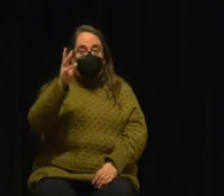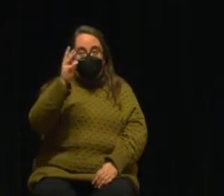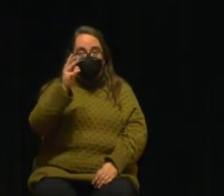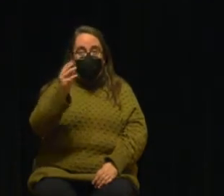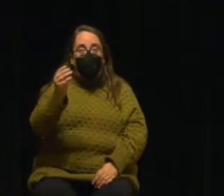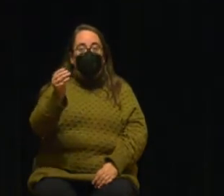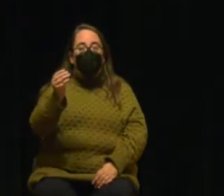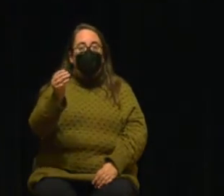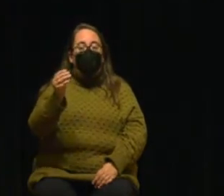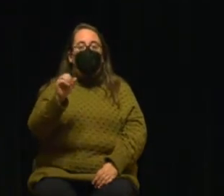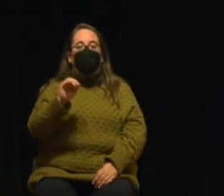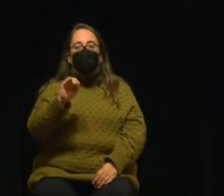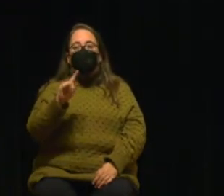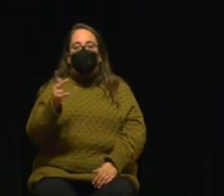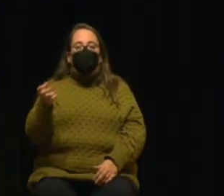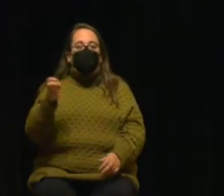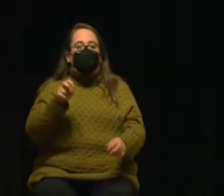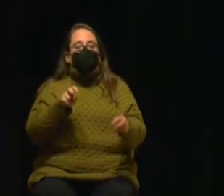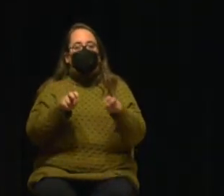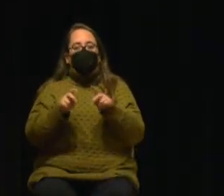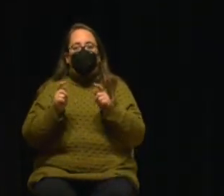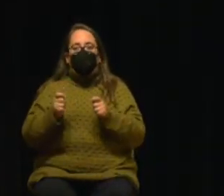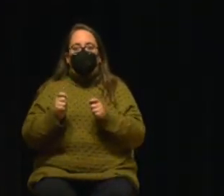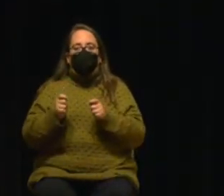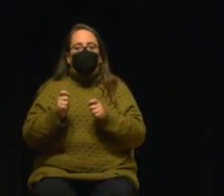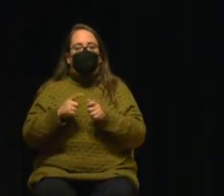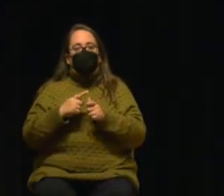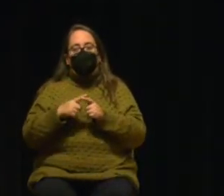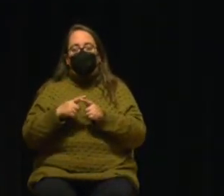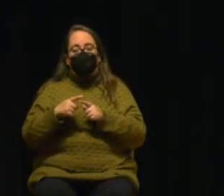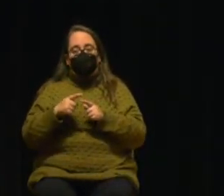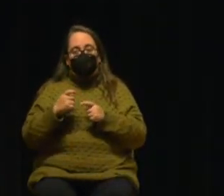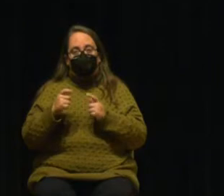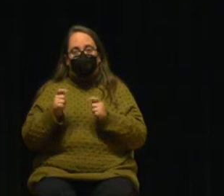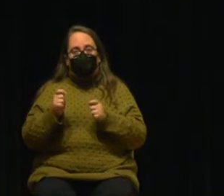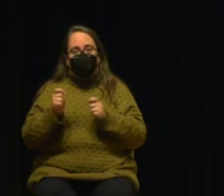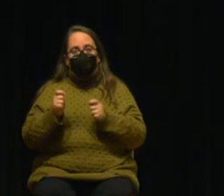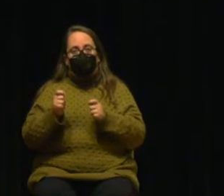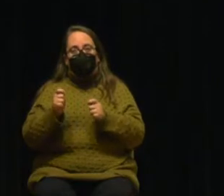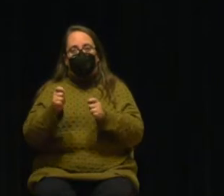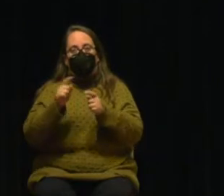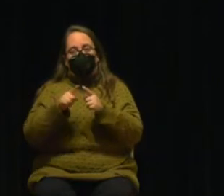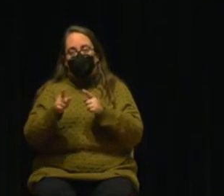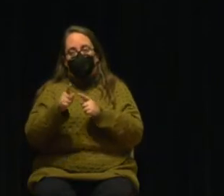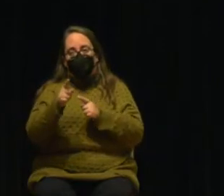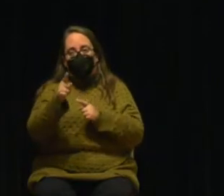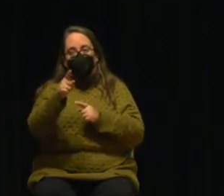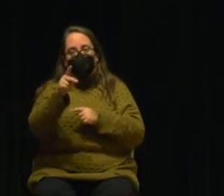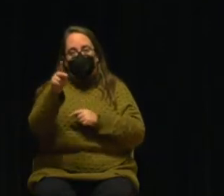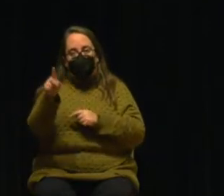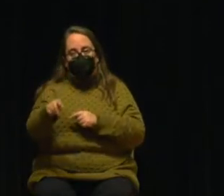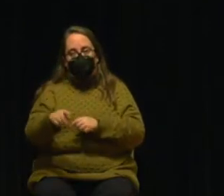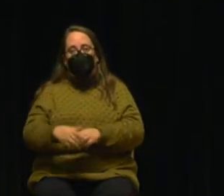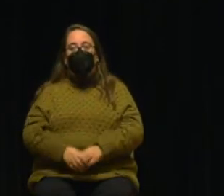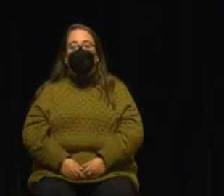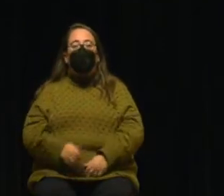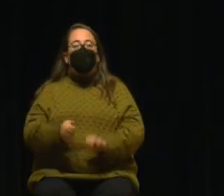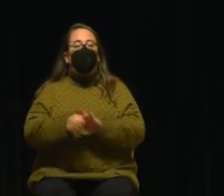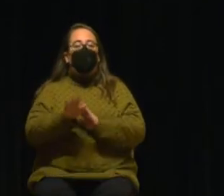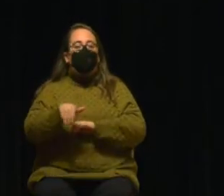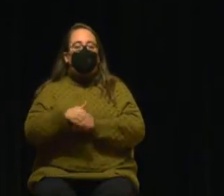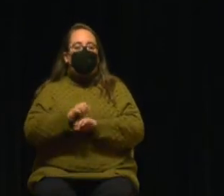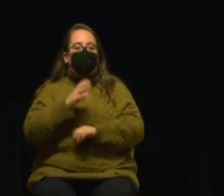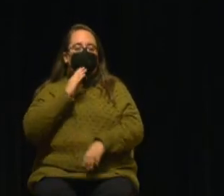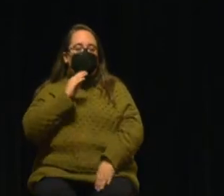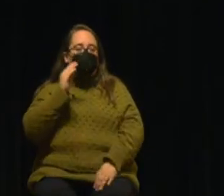Still jumped into a carriage with her and spirited her way into the streets of Philadelphia. She hid overnight in his